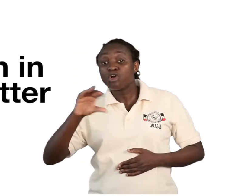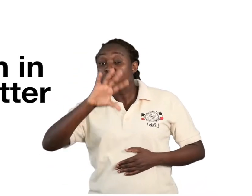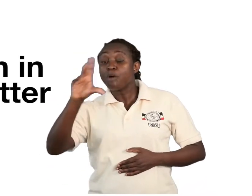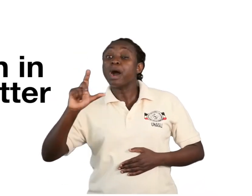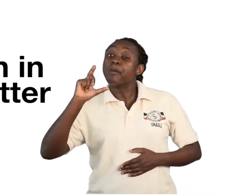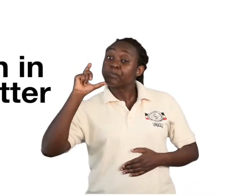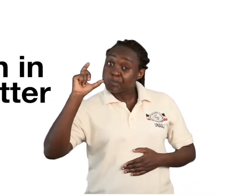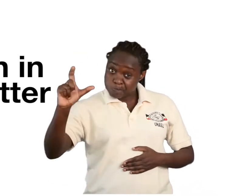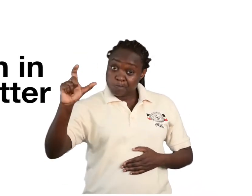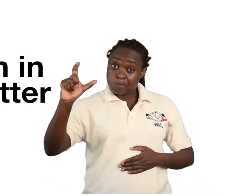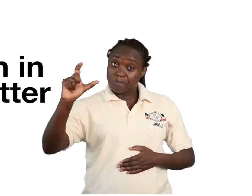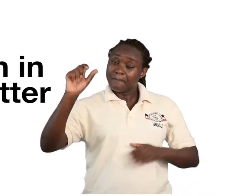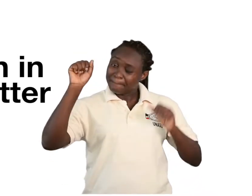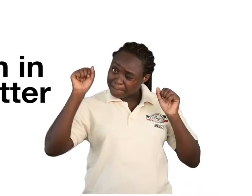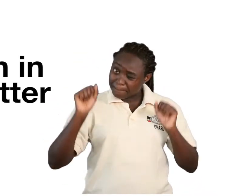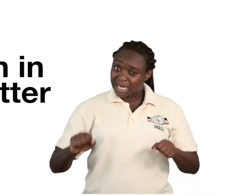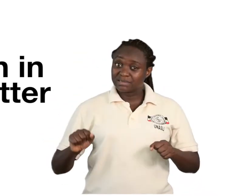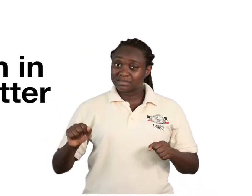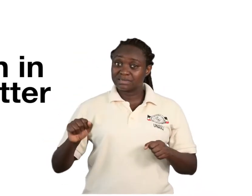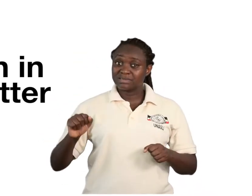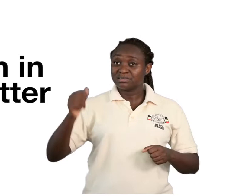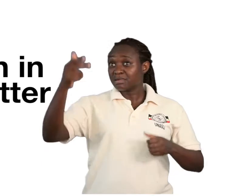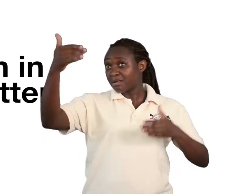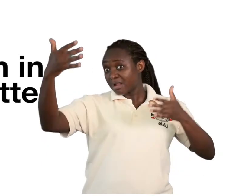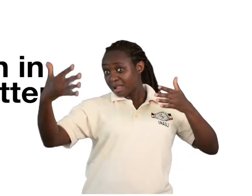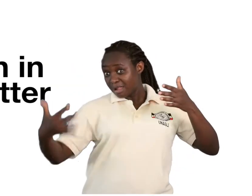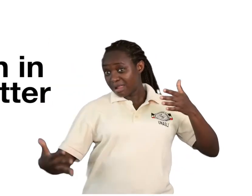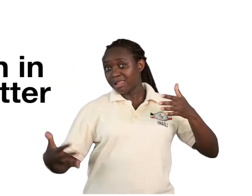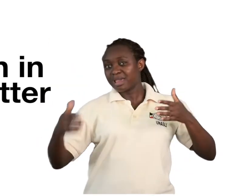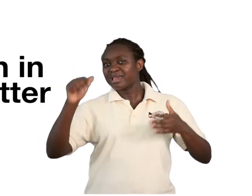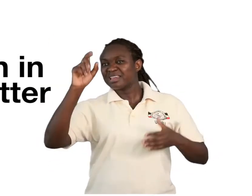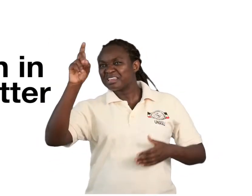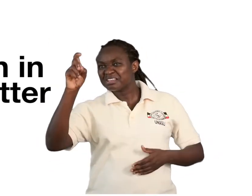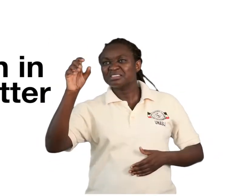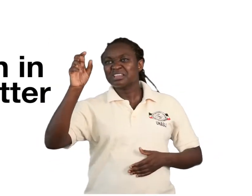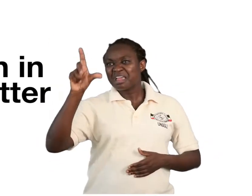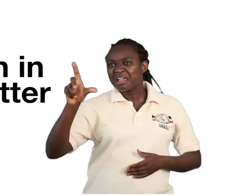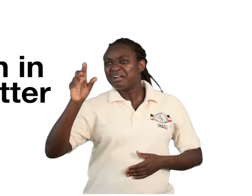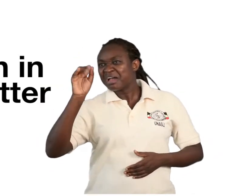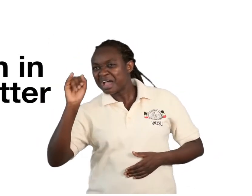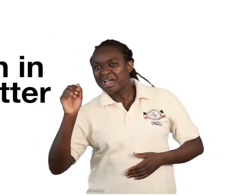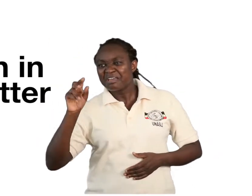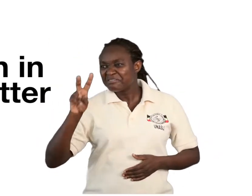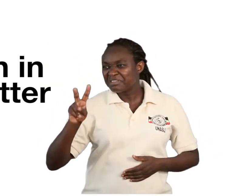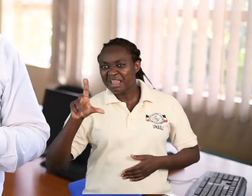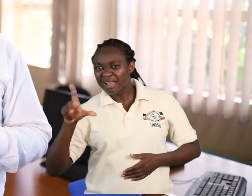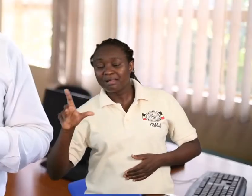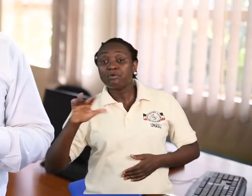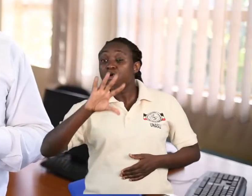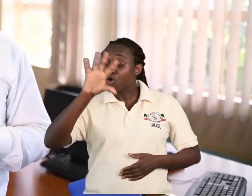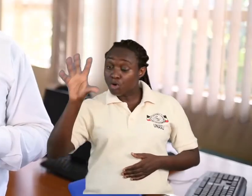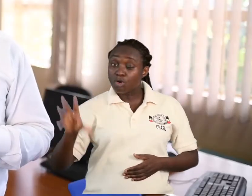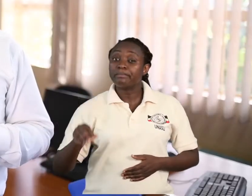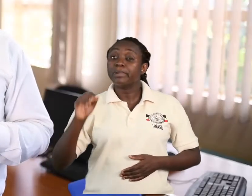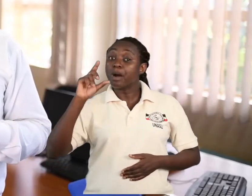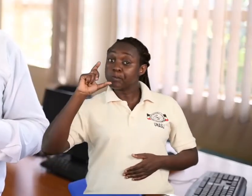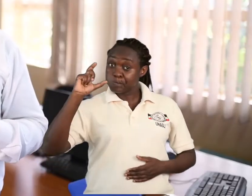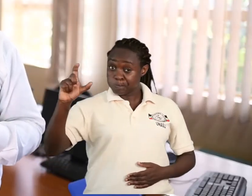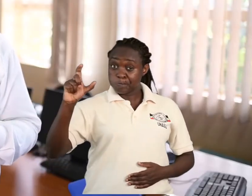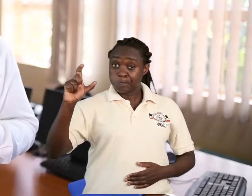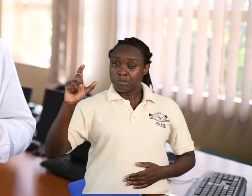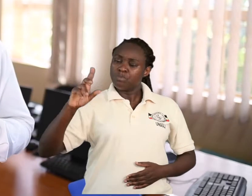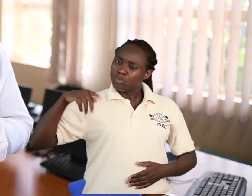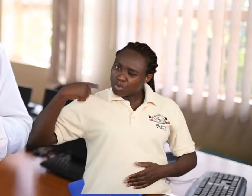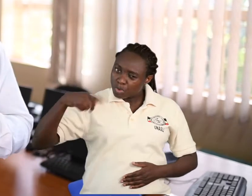capital letters. All these numerals are written in capital letters. Are we together? Whenever